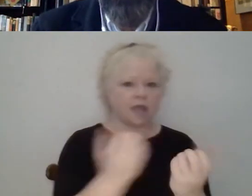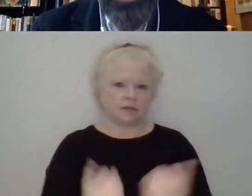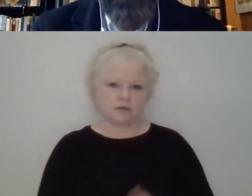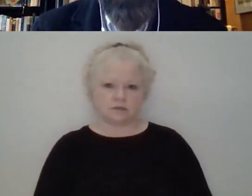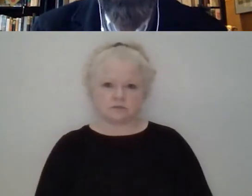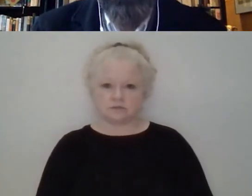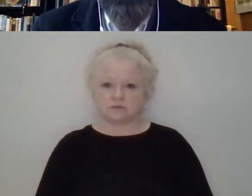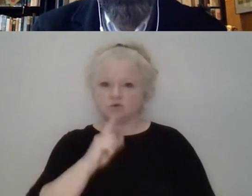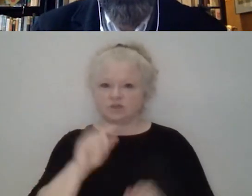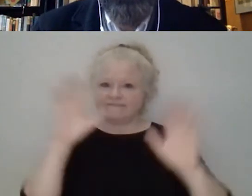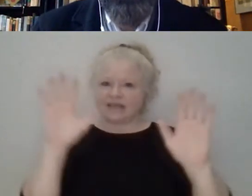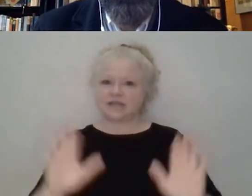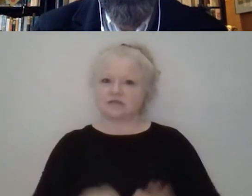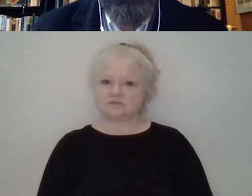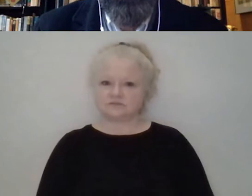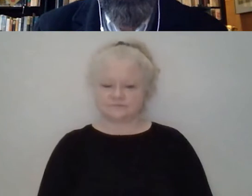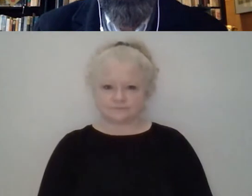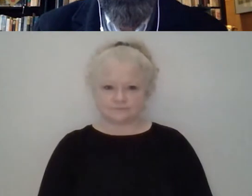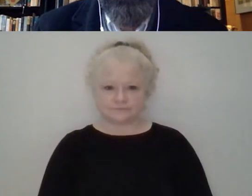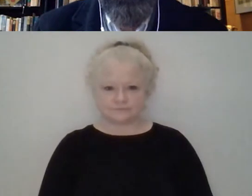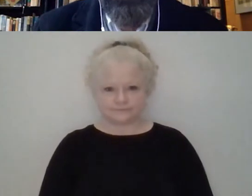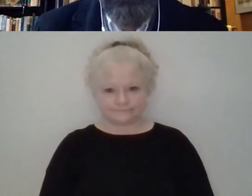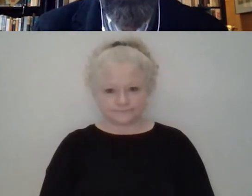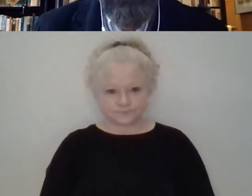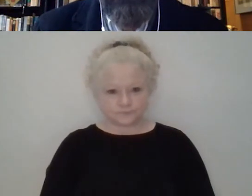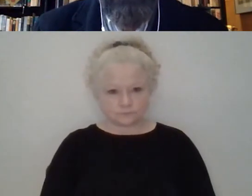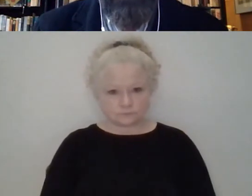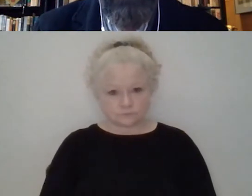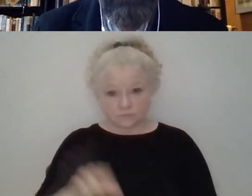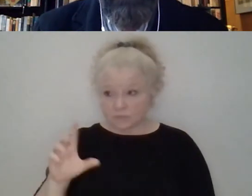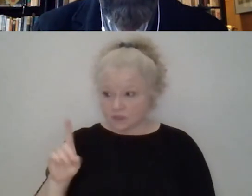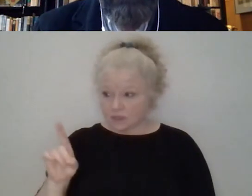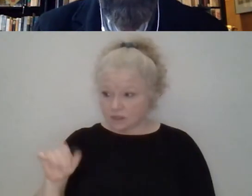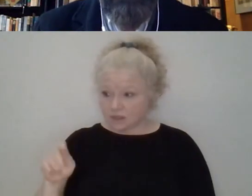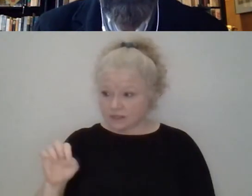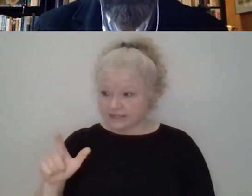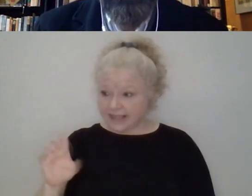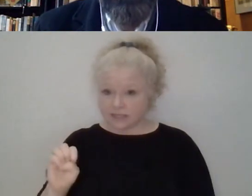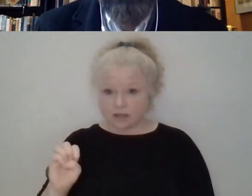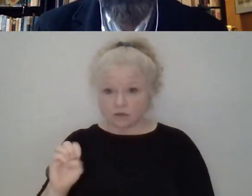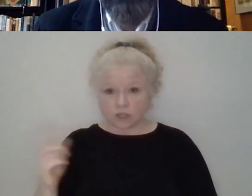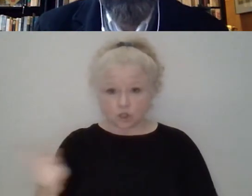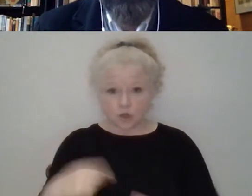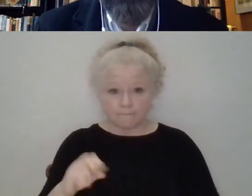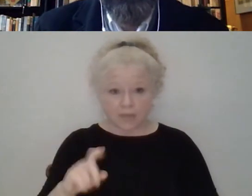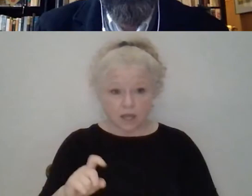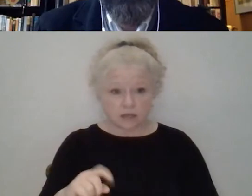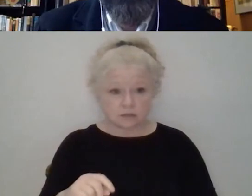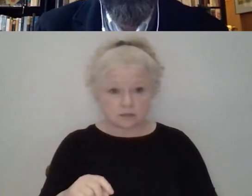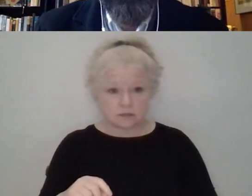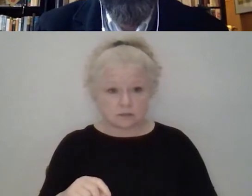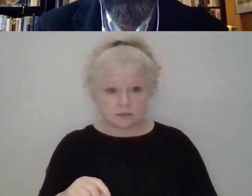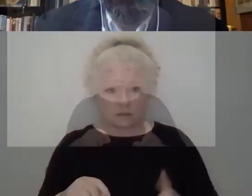really fantastic. I want to make sure, Danielle, can you come back? Can you come back too? And Héctor, like when you see